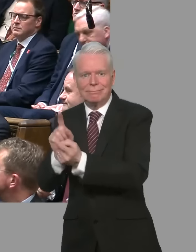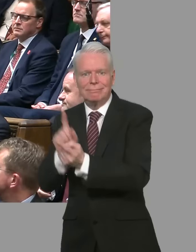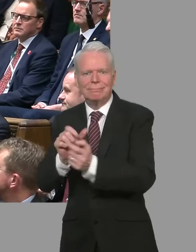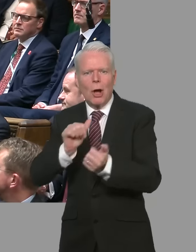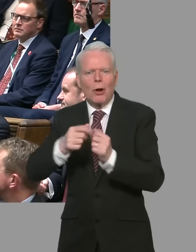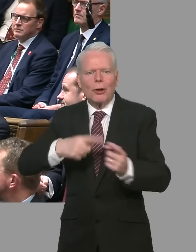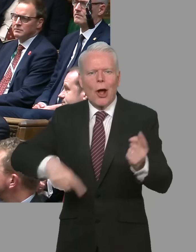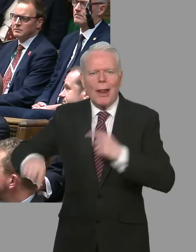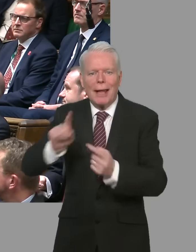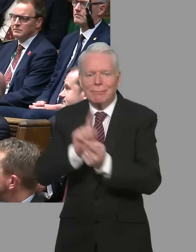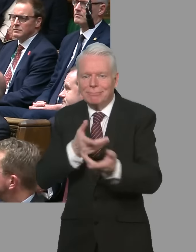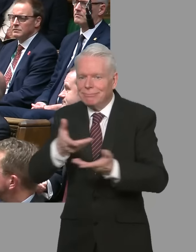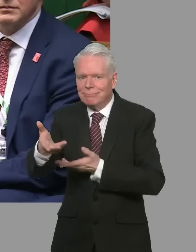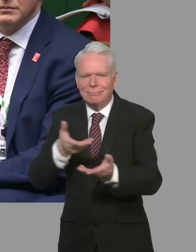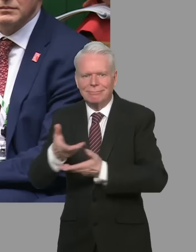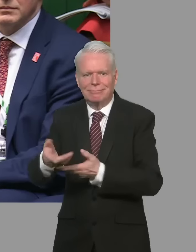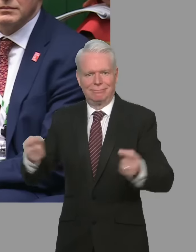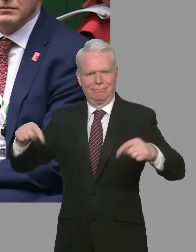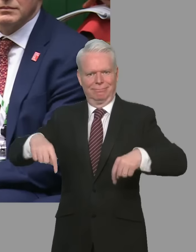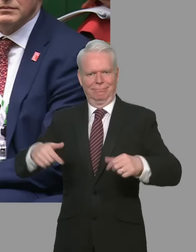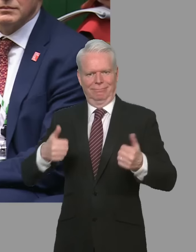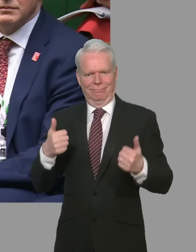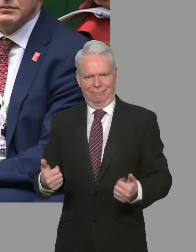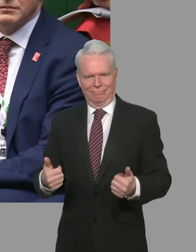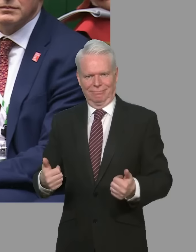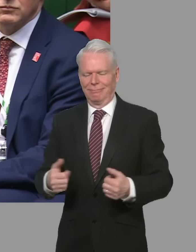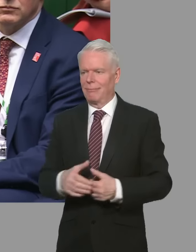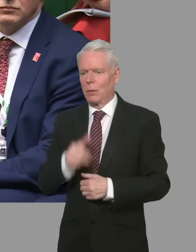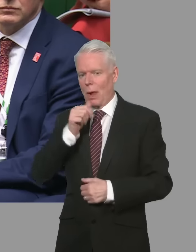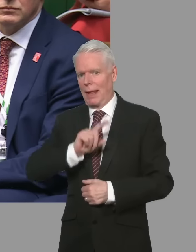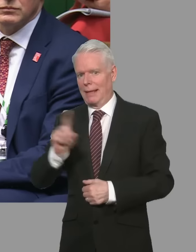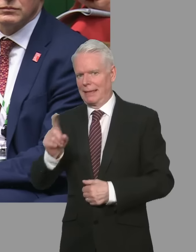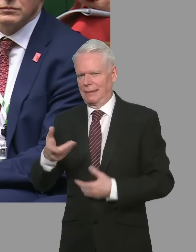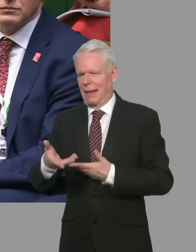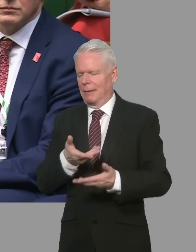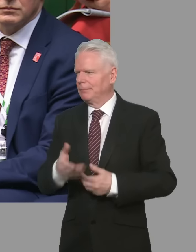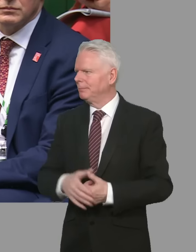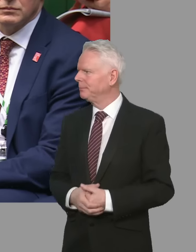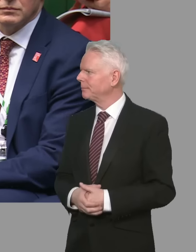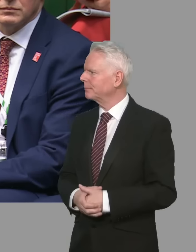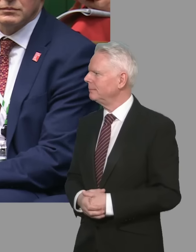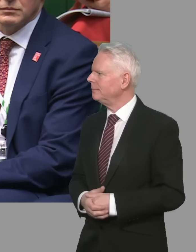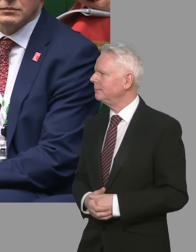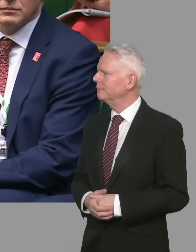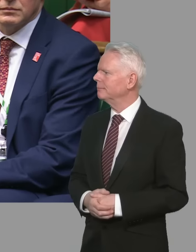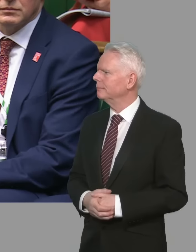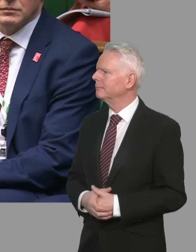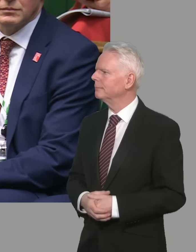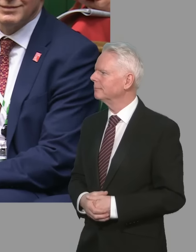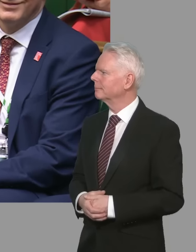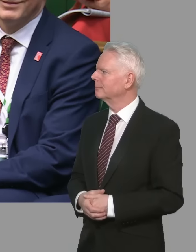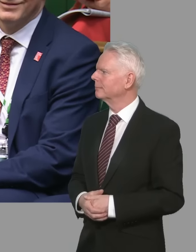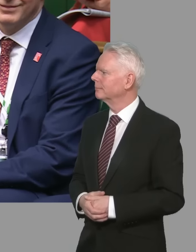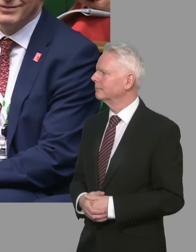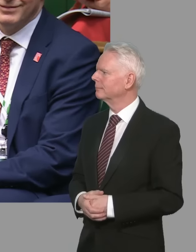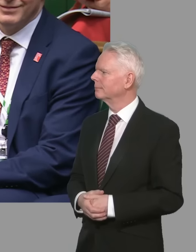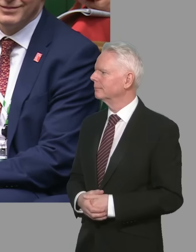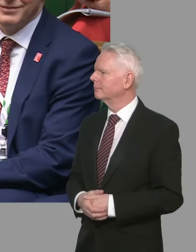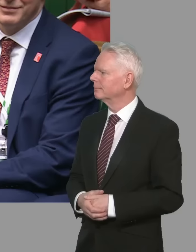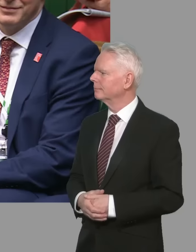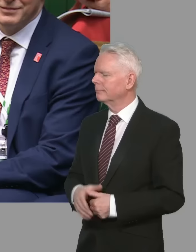Minister for the £47 million that this government has given to Lancashire County Council to repair potholes. However,